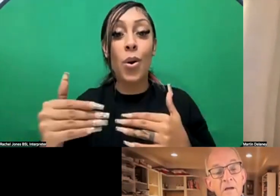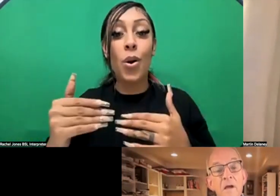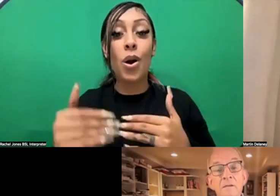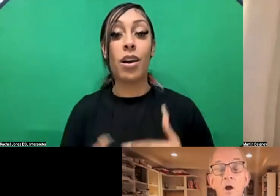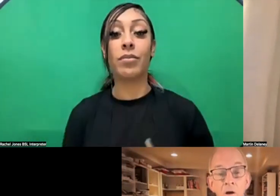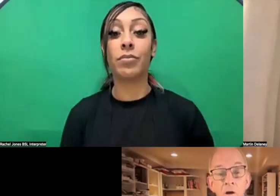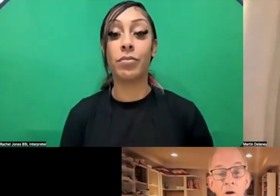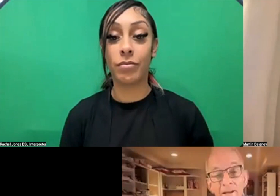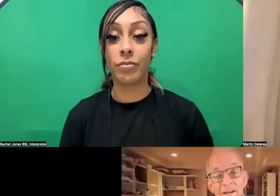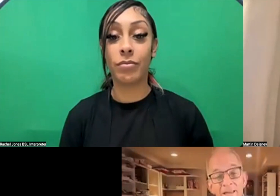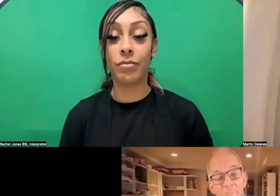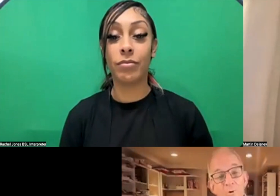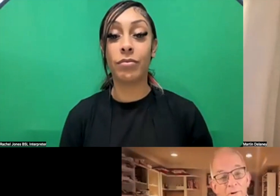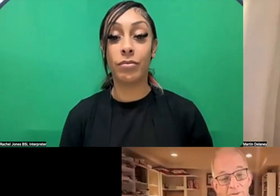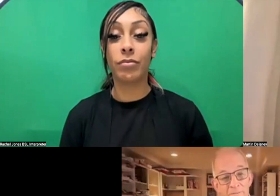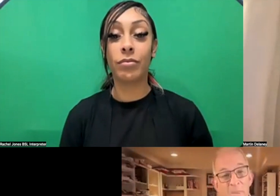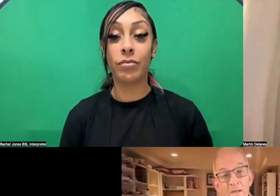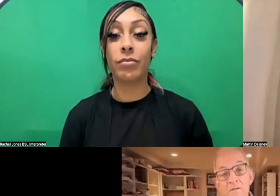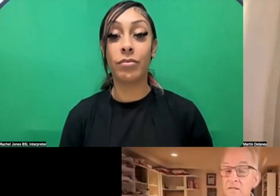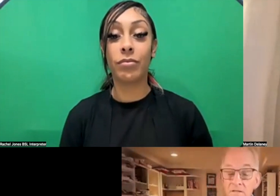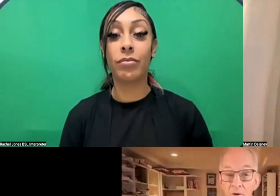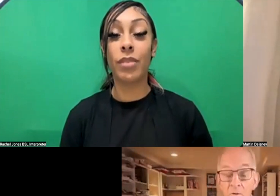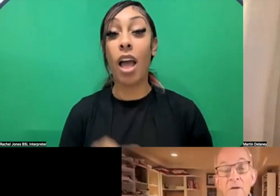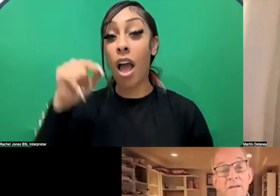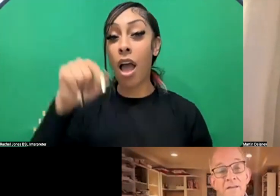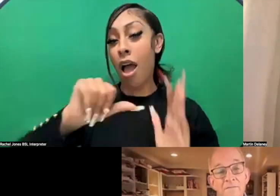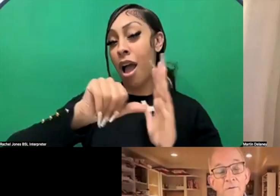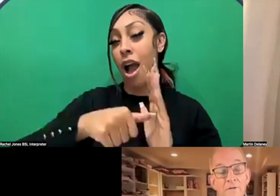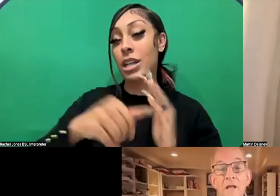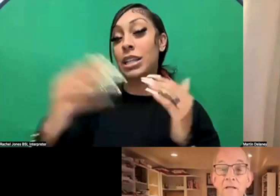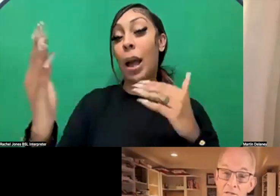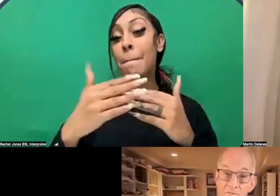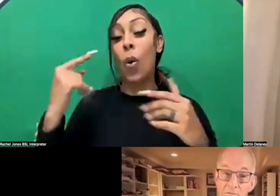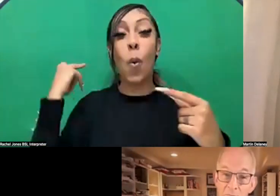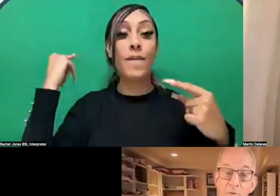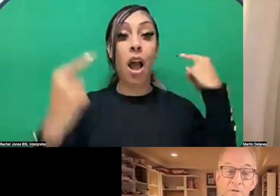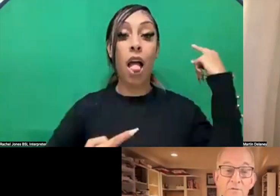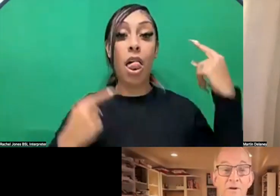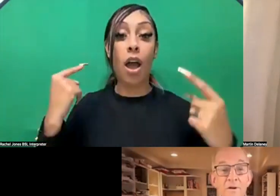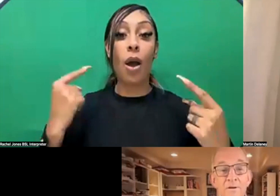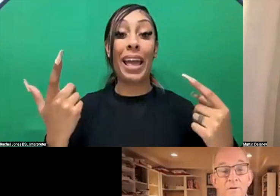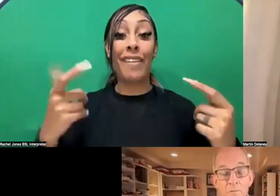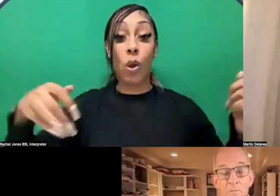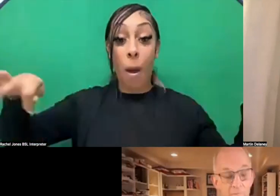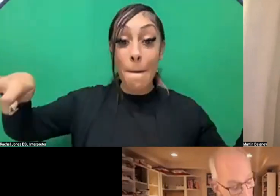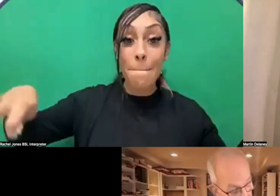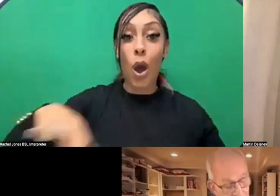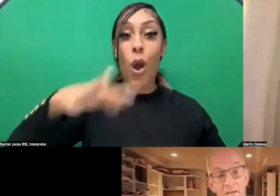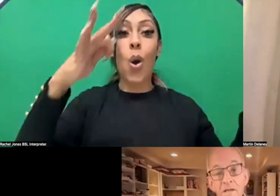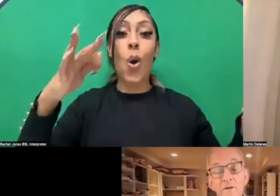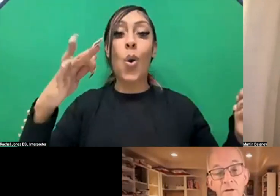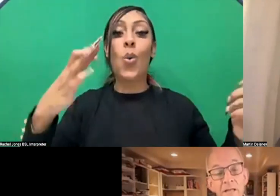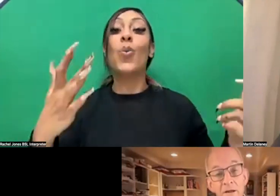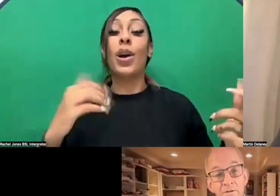If I press harder, I get more volume, just as though if you were a cellist, if you bow the string harder or with more